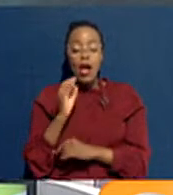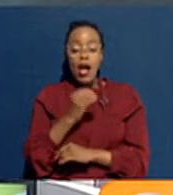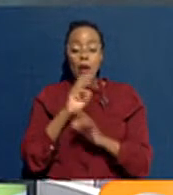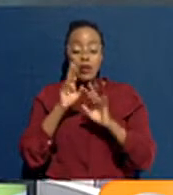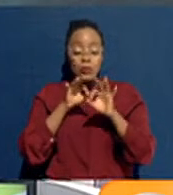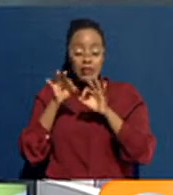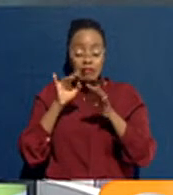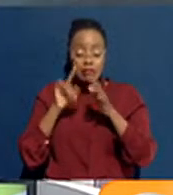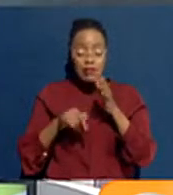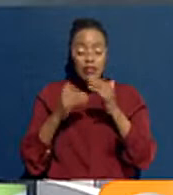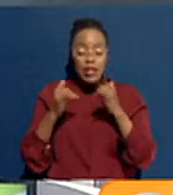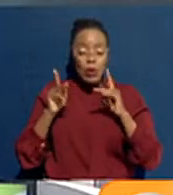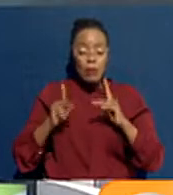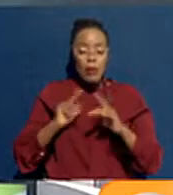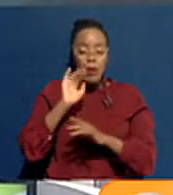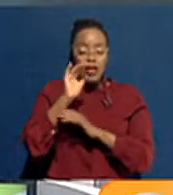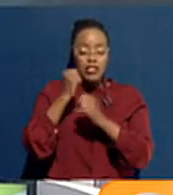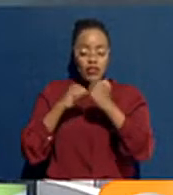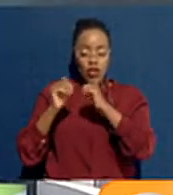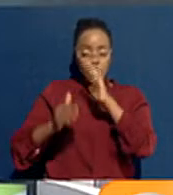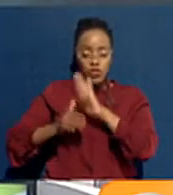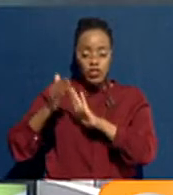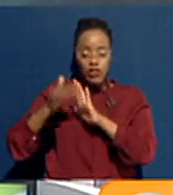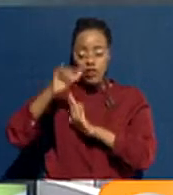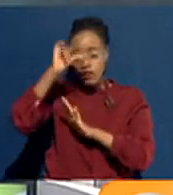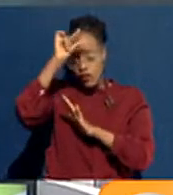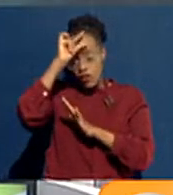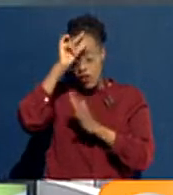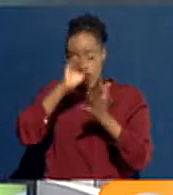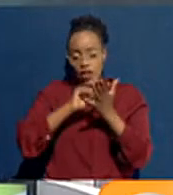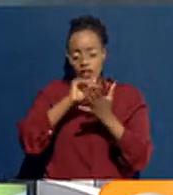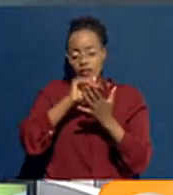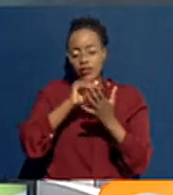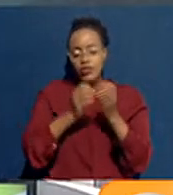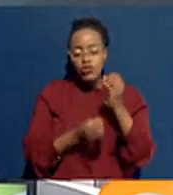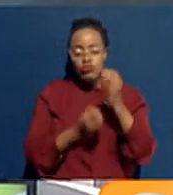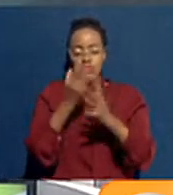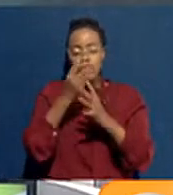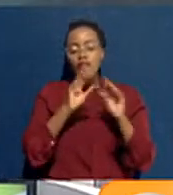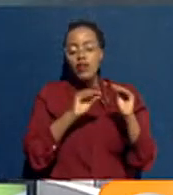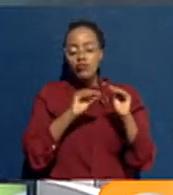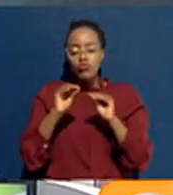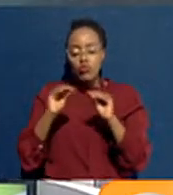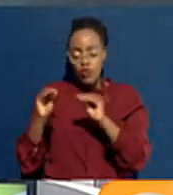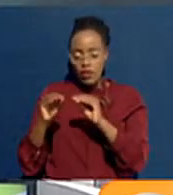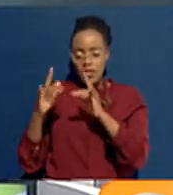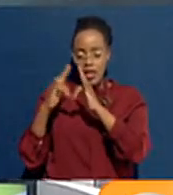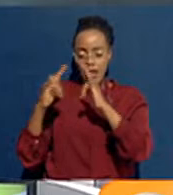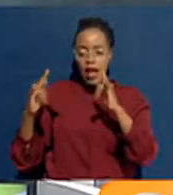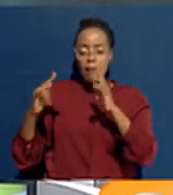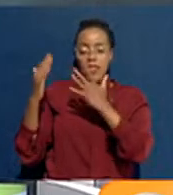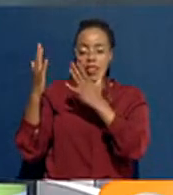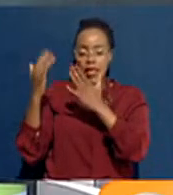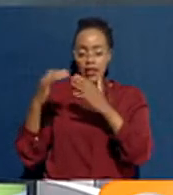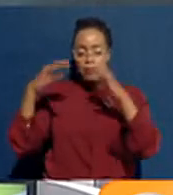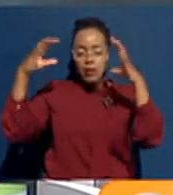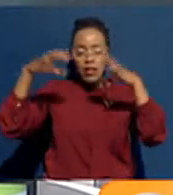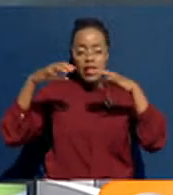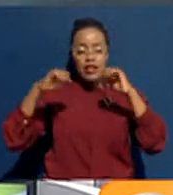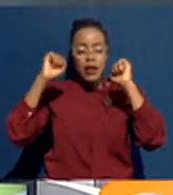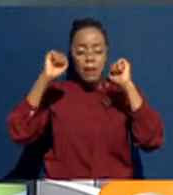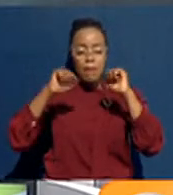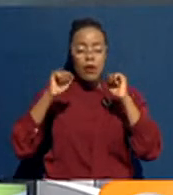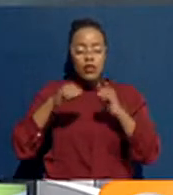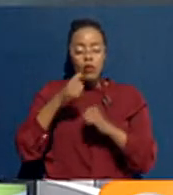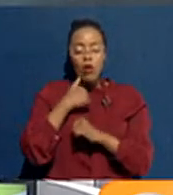now appealing for quick intervention from government by setting up alternative evacuation camps as they anticipate that the rains could wreak